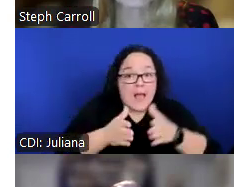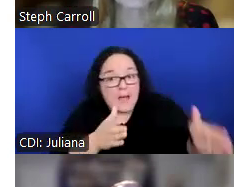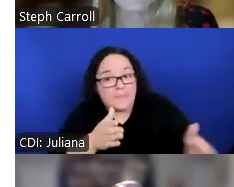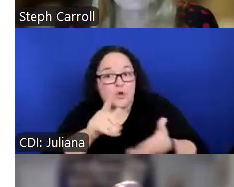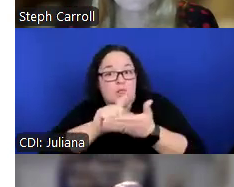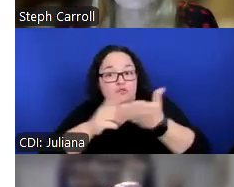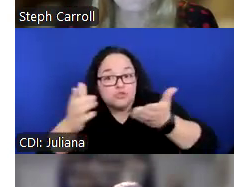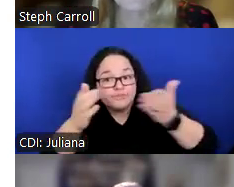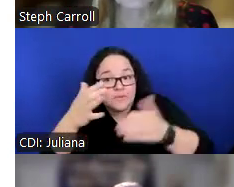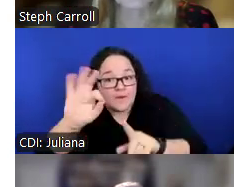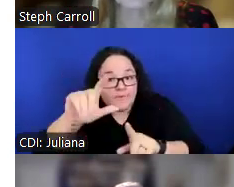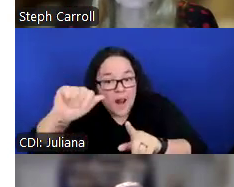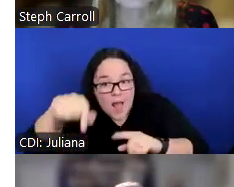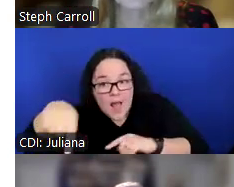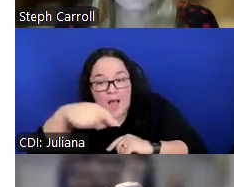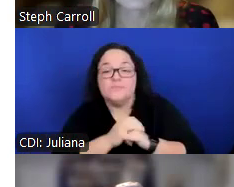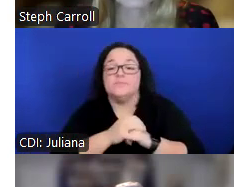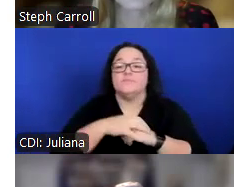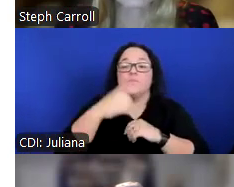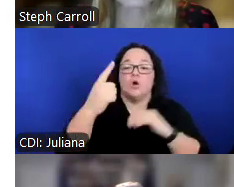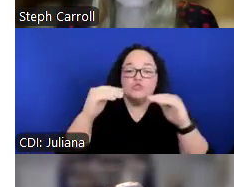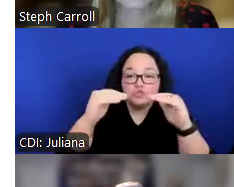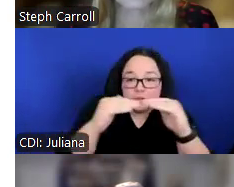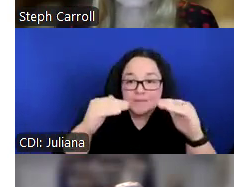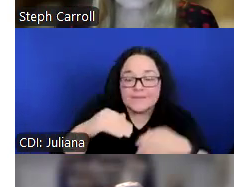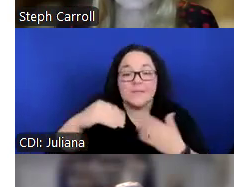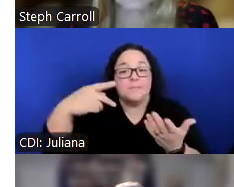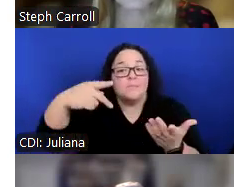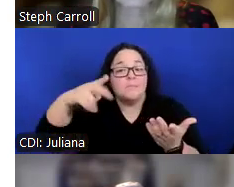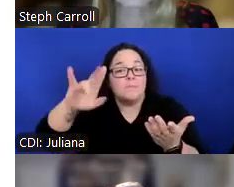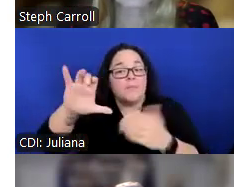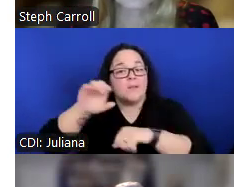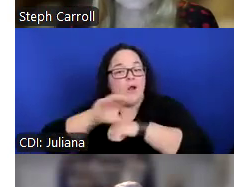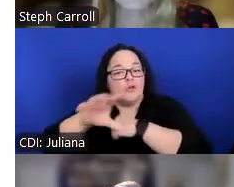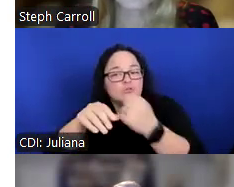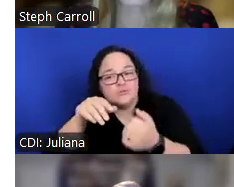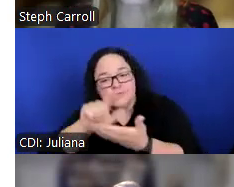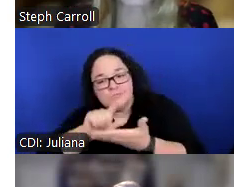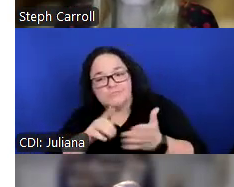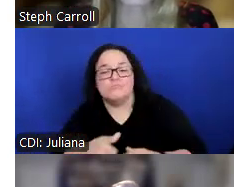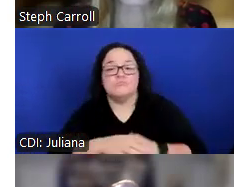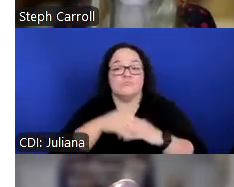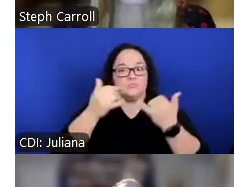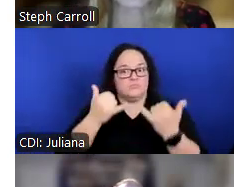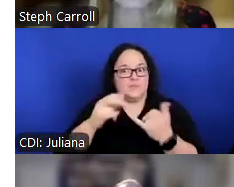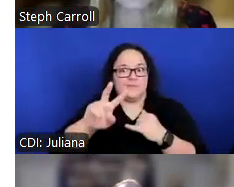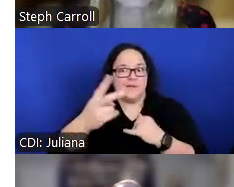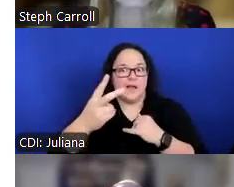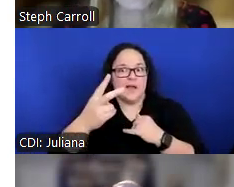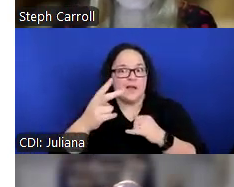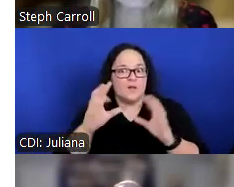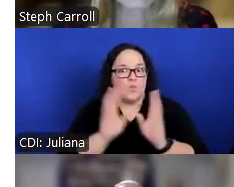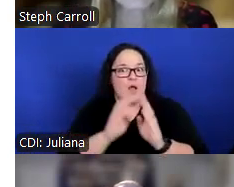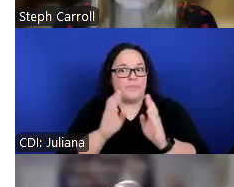Justice, and Public Counsel. And tonight is the second webinar in our Homeowner series focused on